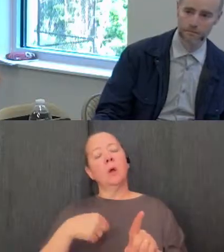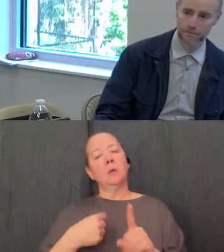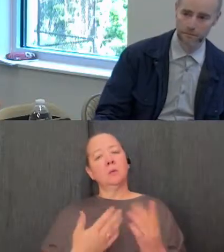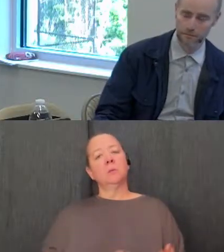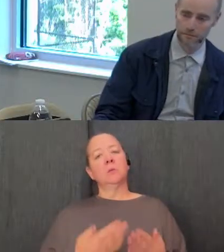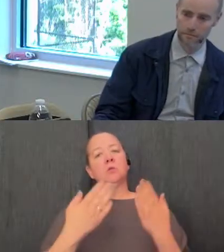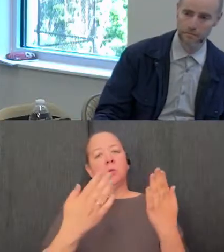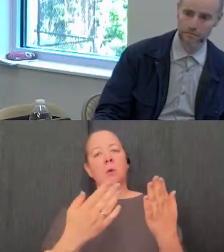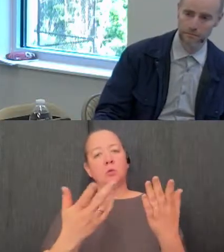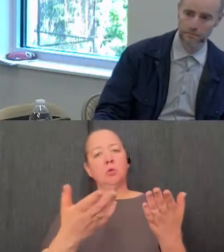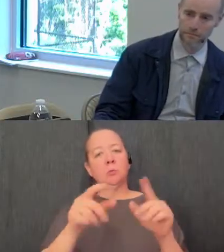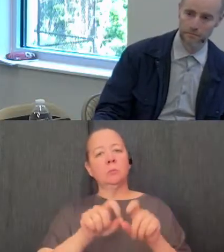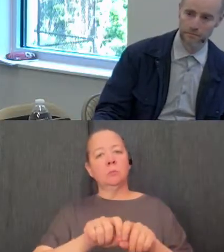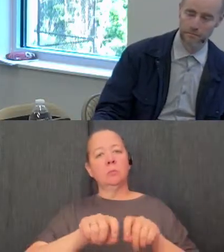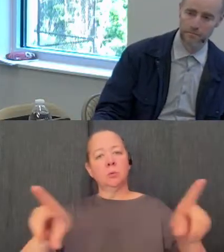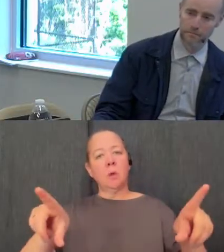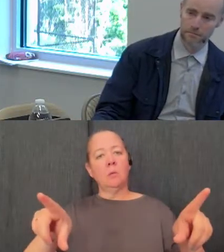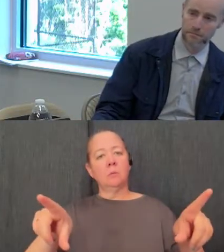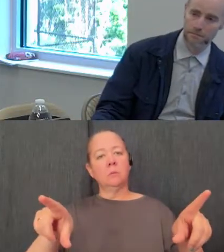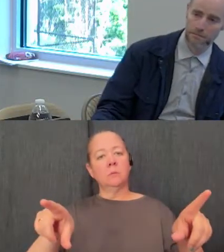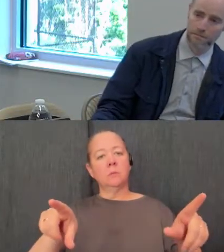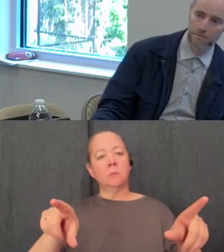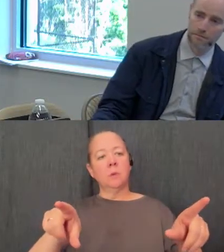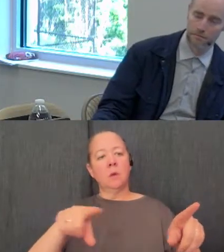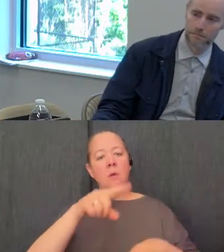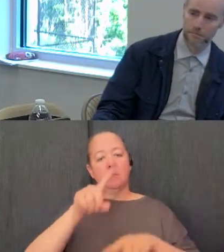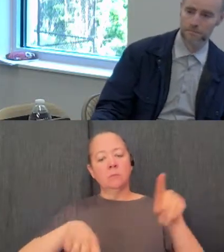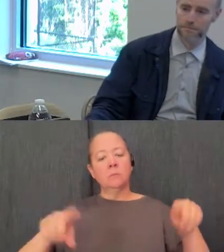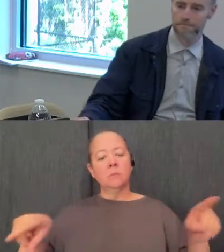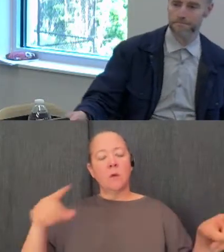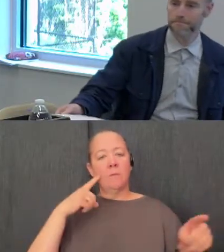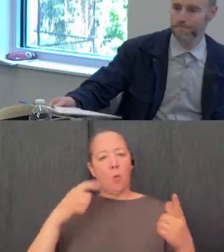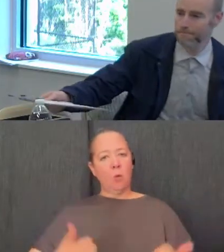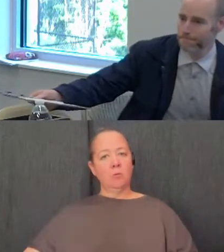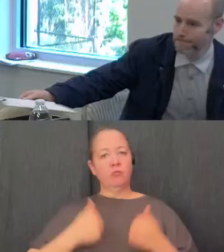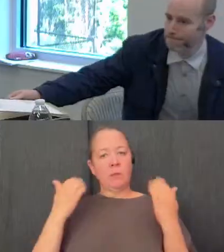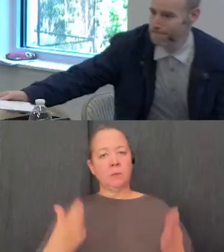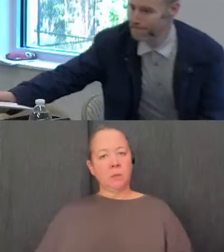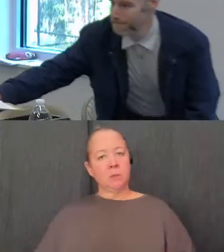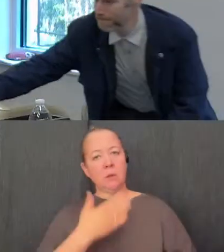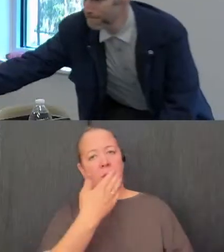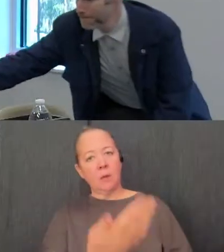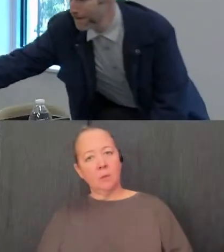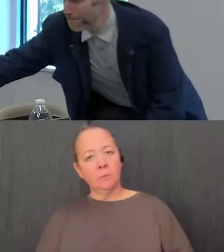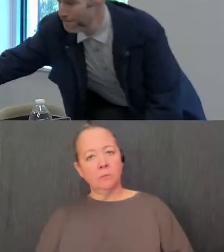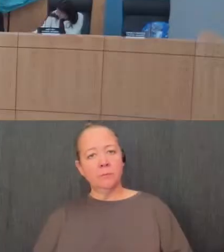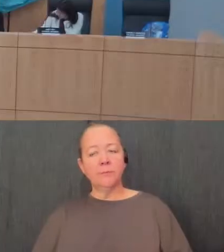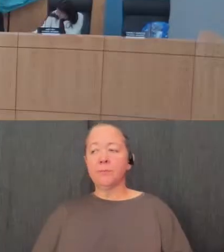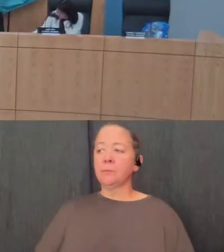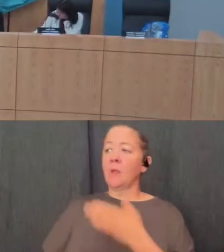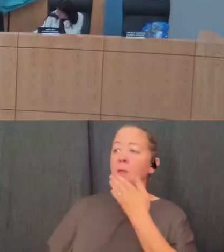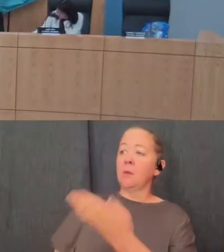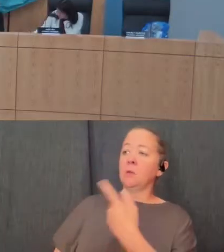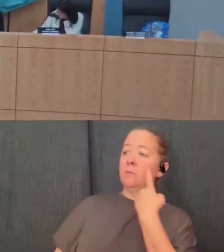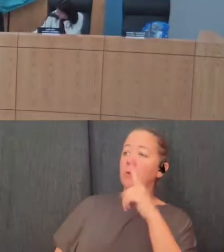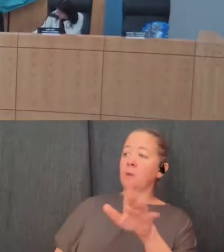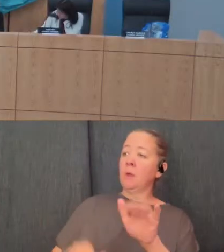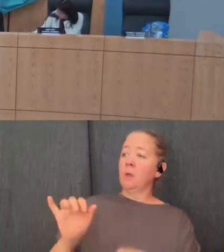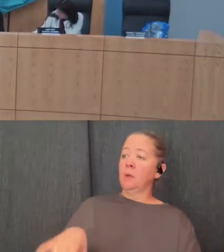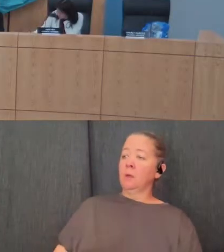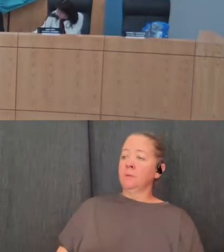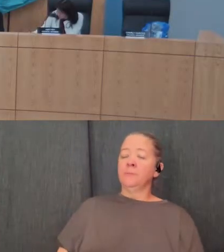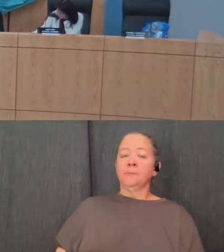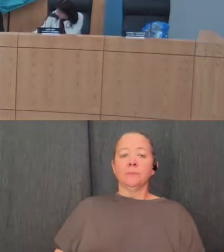multiple things for the residents. Thank you. Thank you for that. Okay,